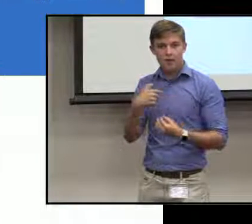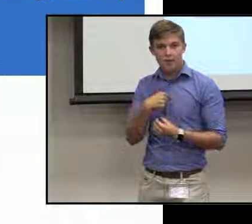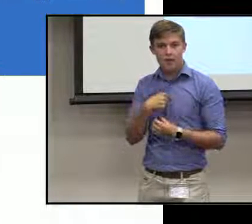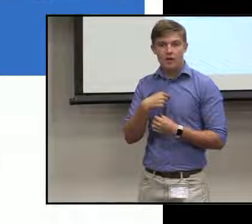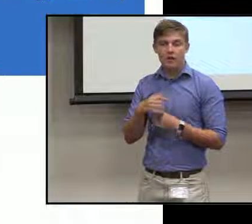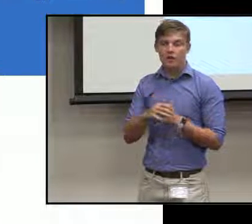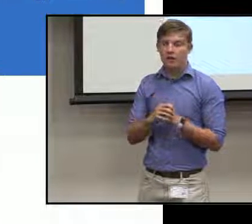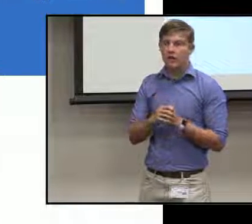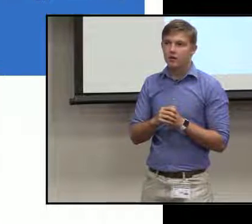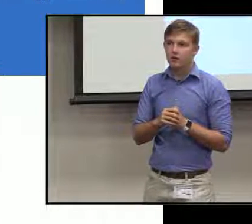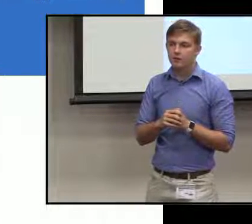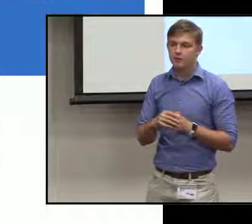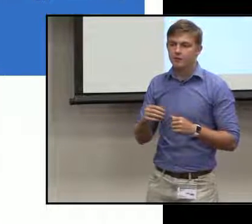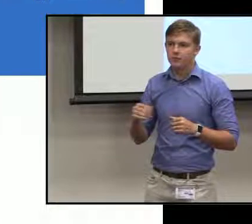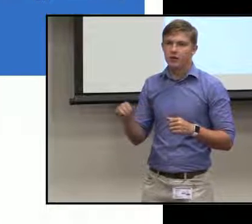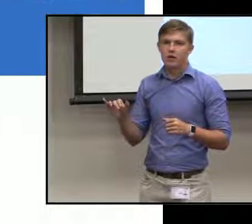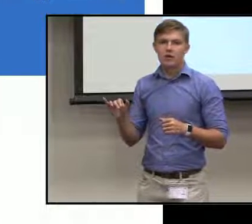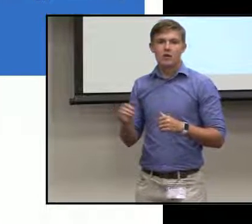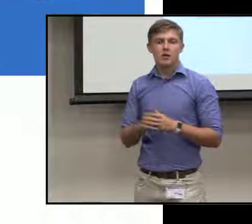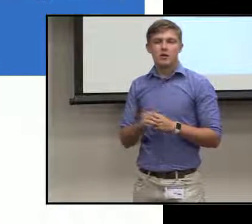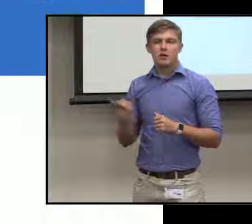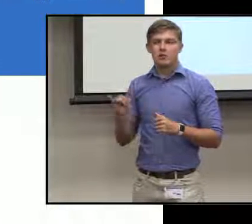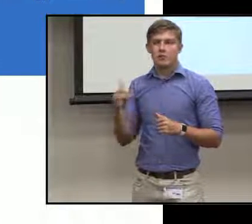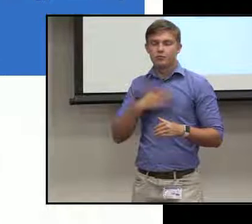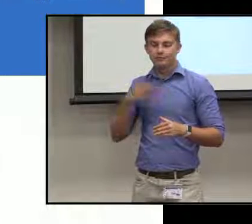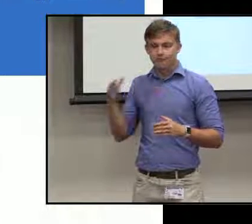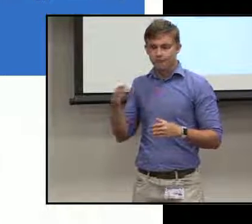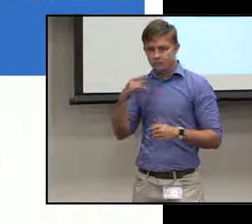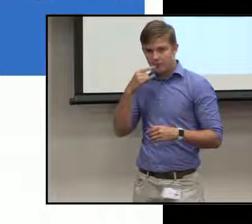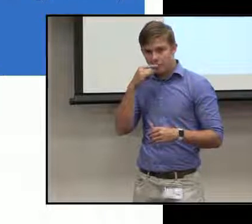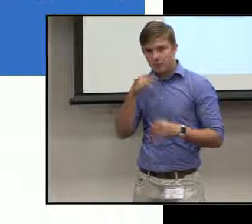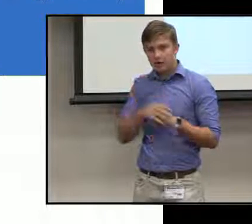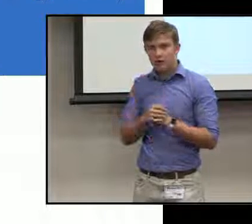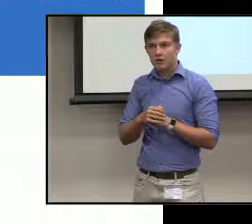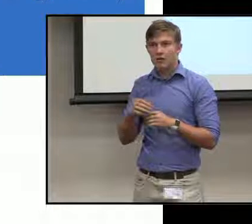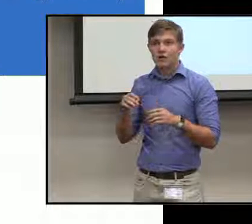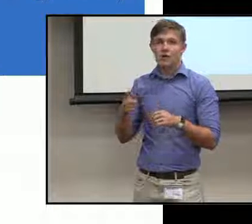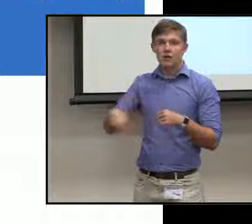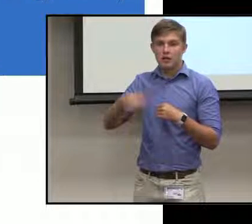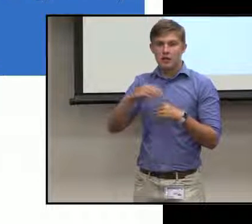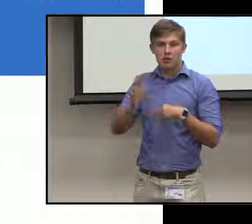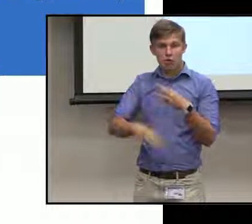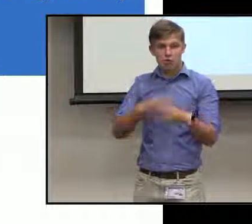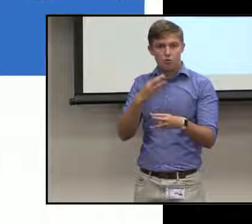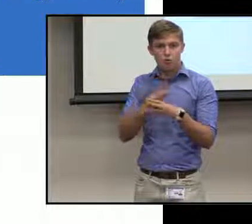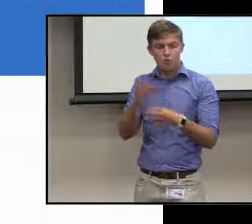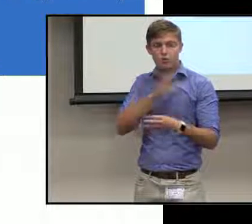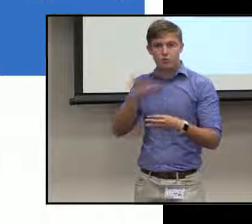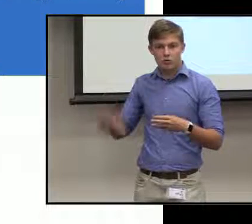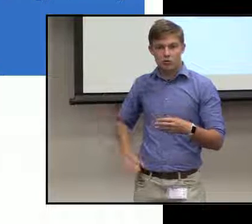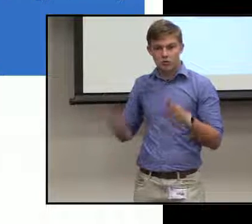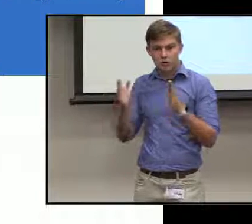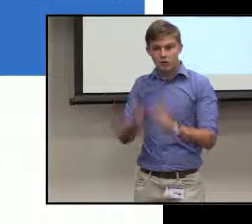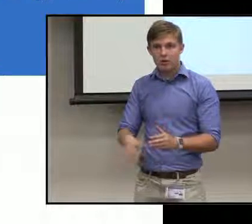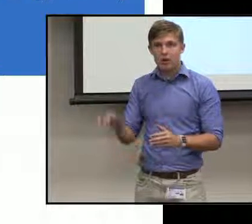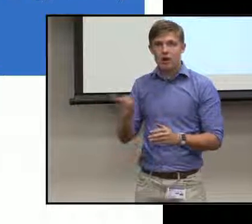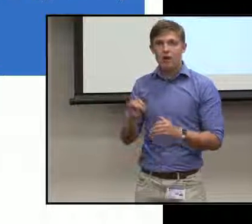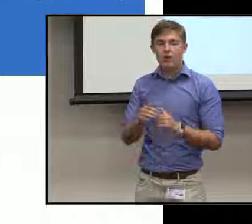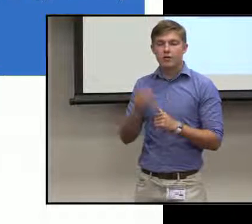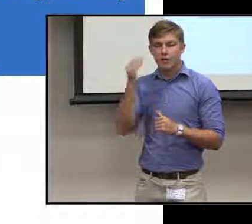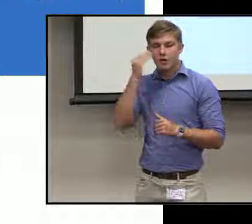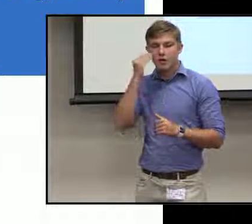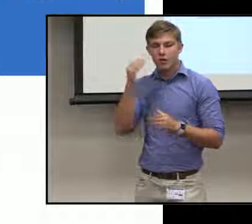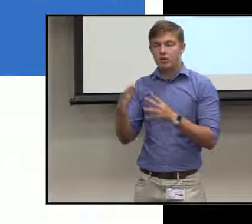States when they were still young, even into adulthood, they're world Christians. They know that they're KIWI Christian, that they're American